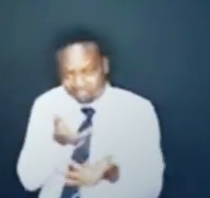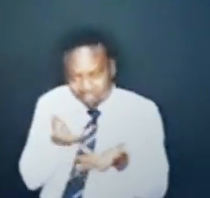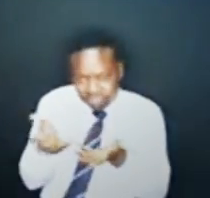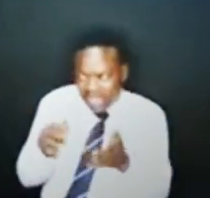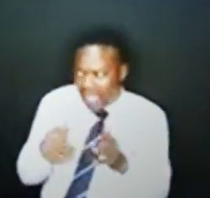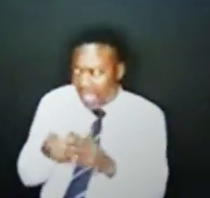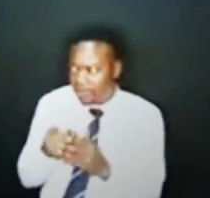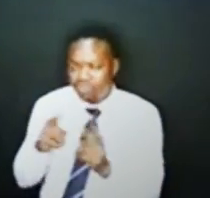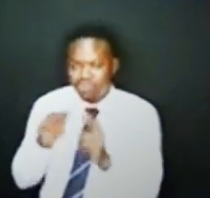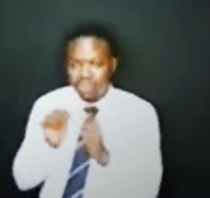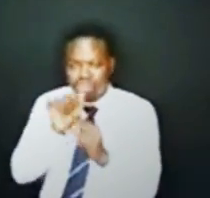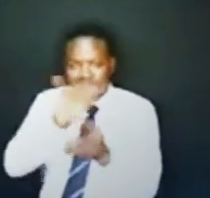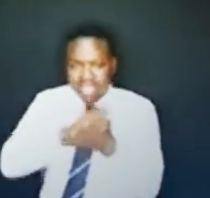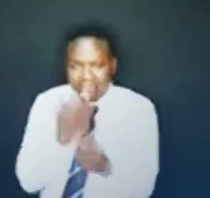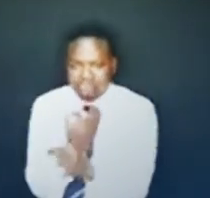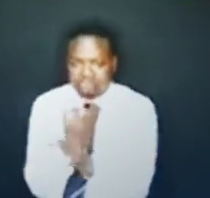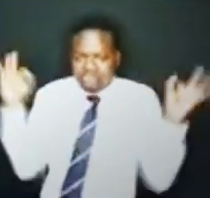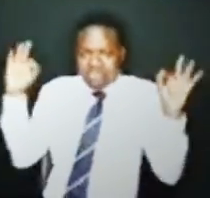bitterness. So